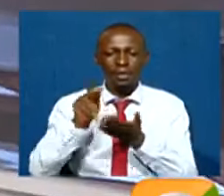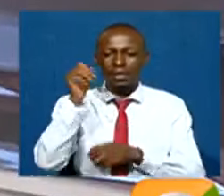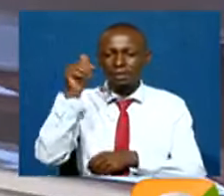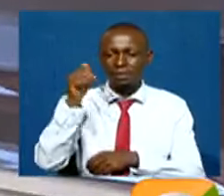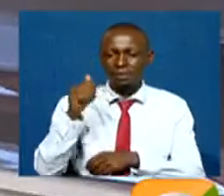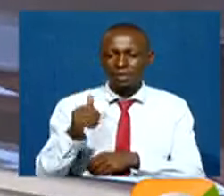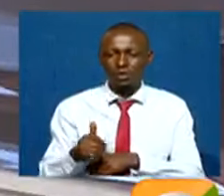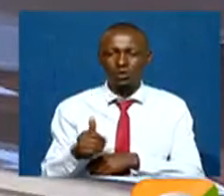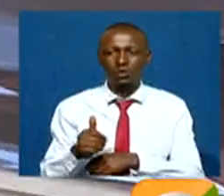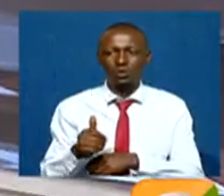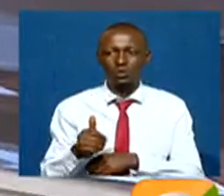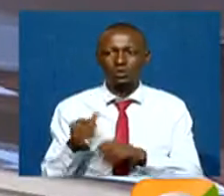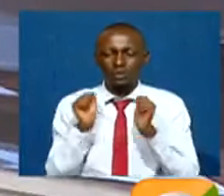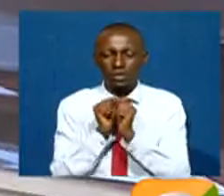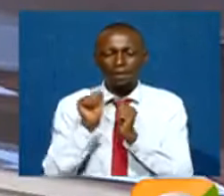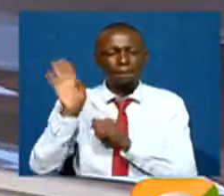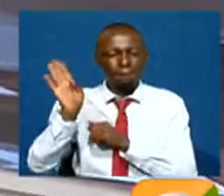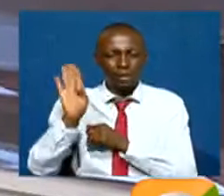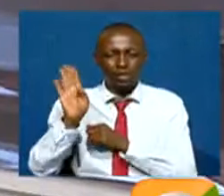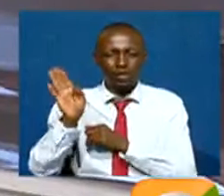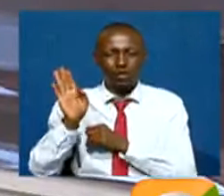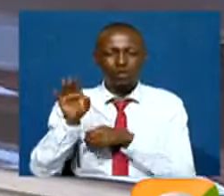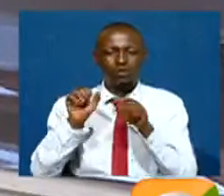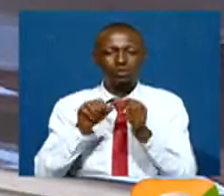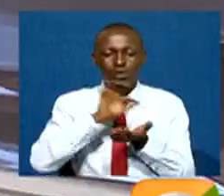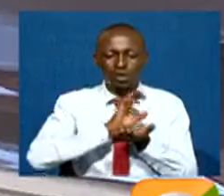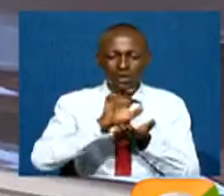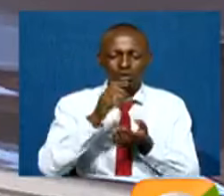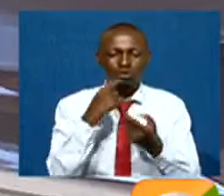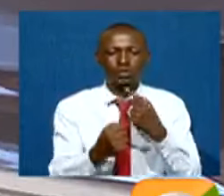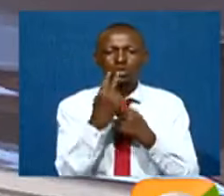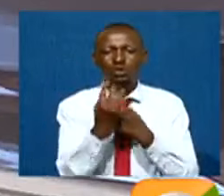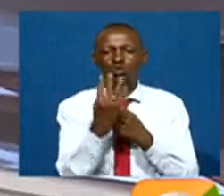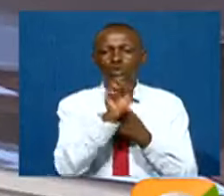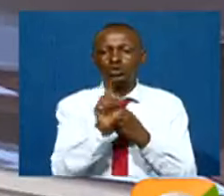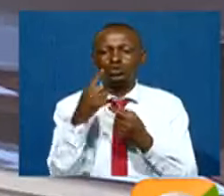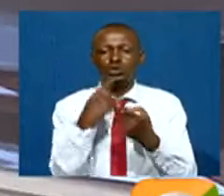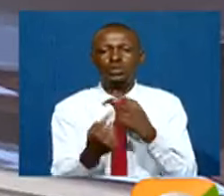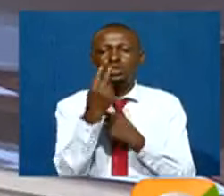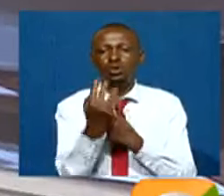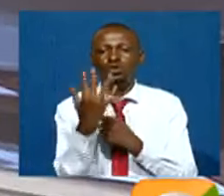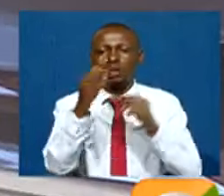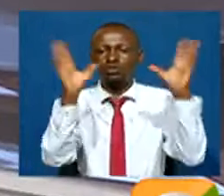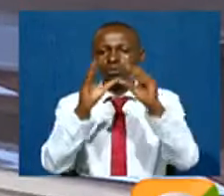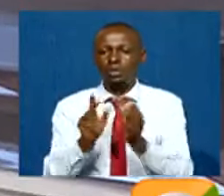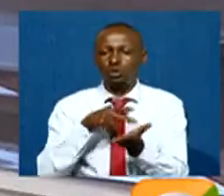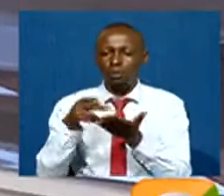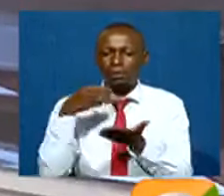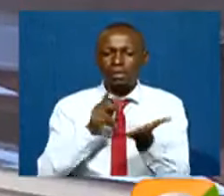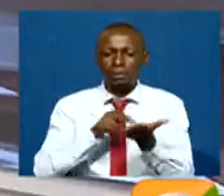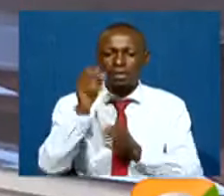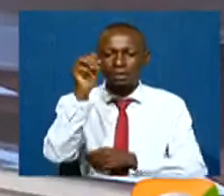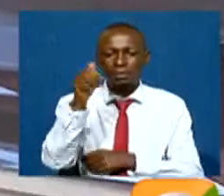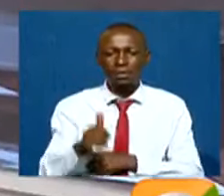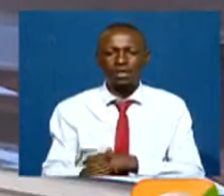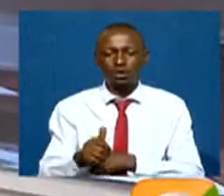a paltry 10 billion shillings has been allocated in the 2024-2025 budget to settle the debt. Budget